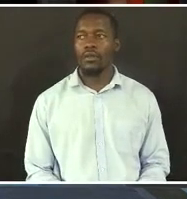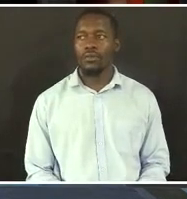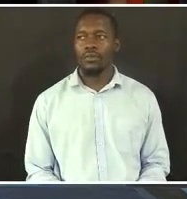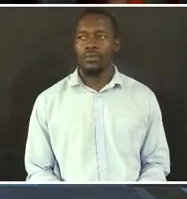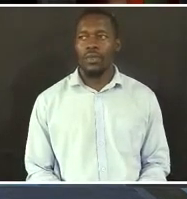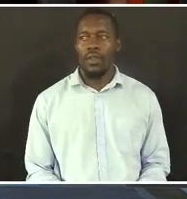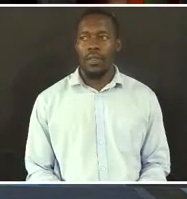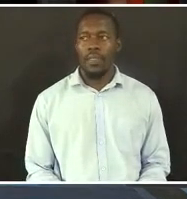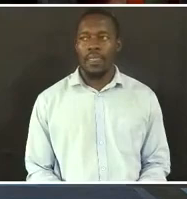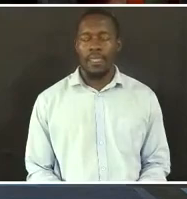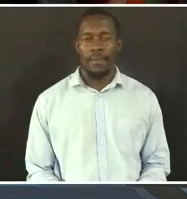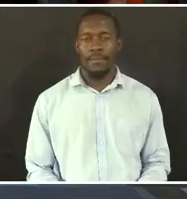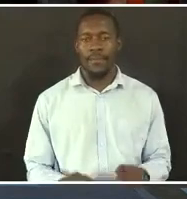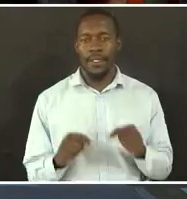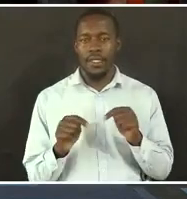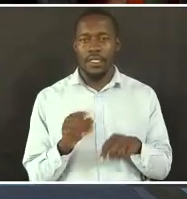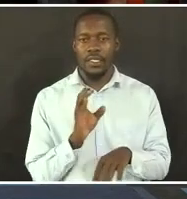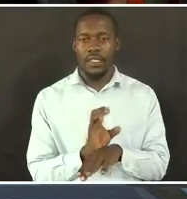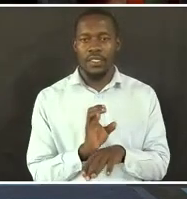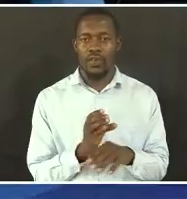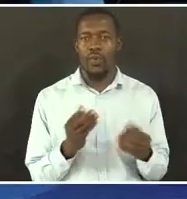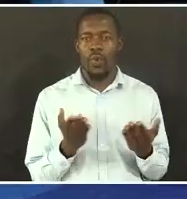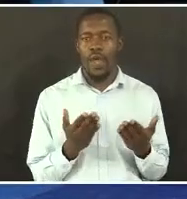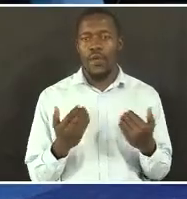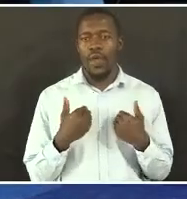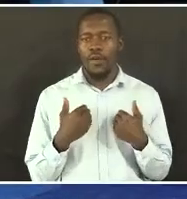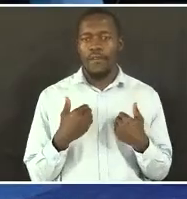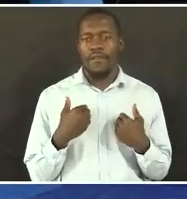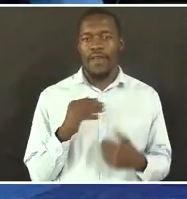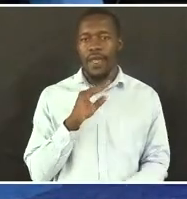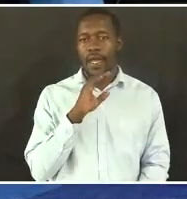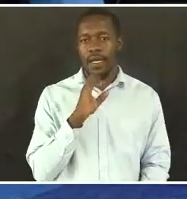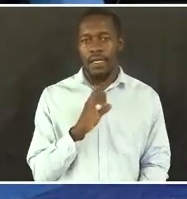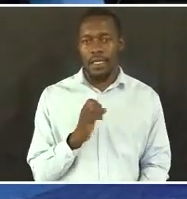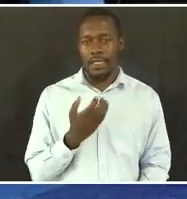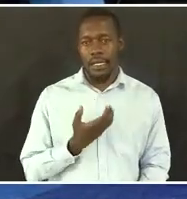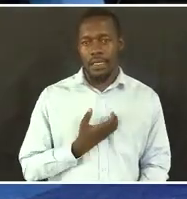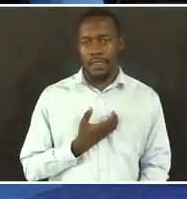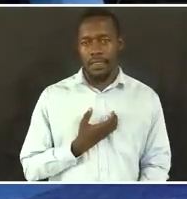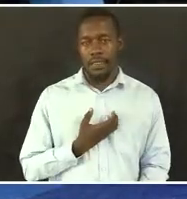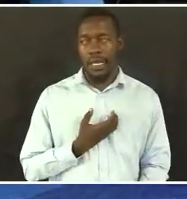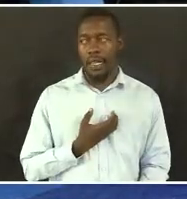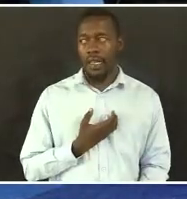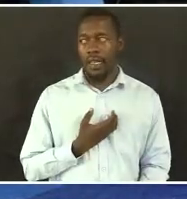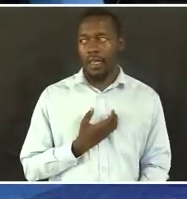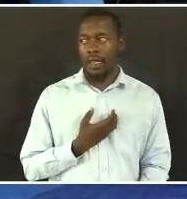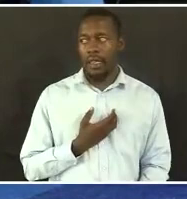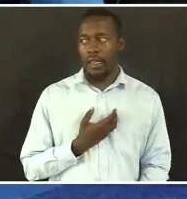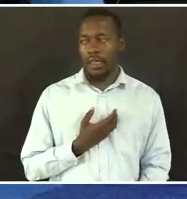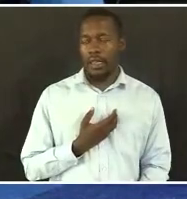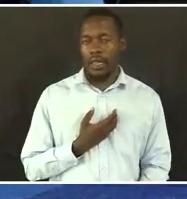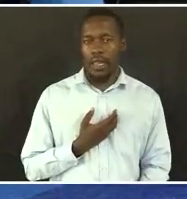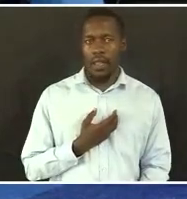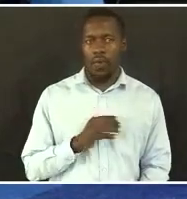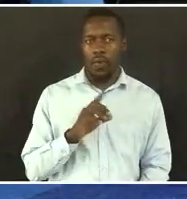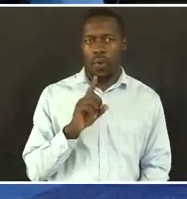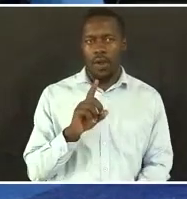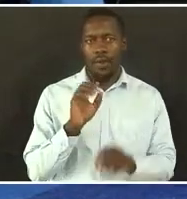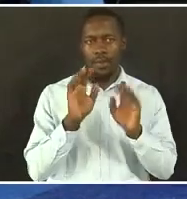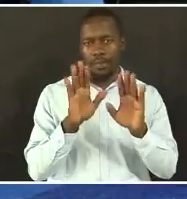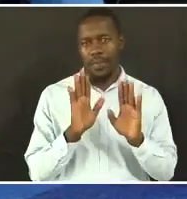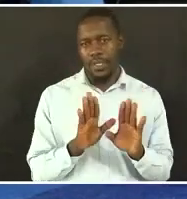have the elders' council. And in the elders' council, one of our key